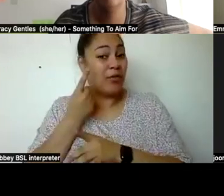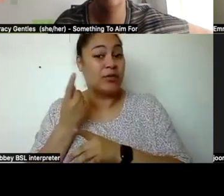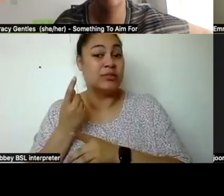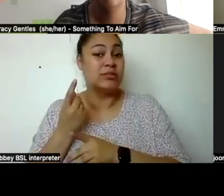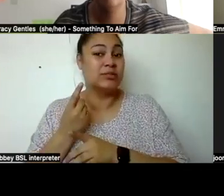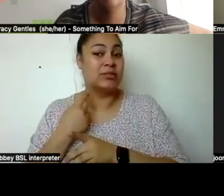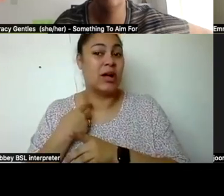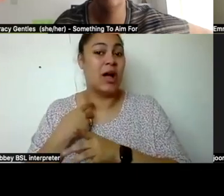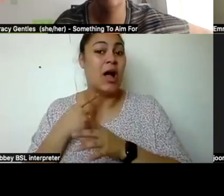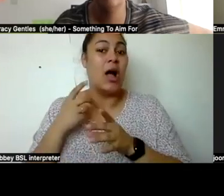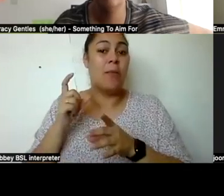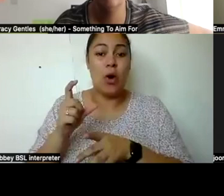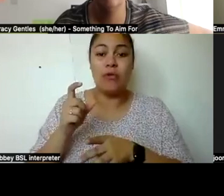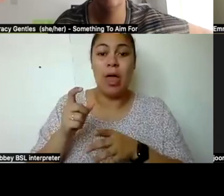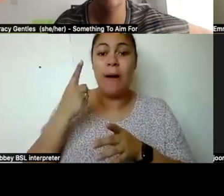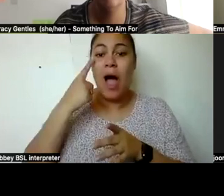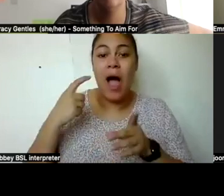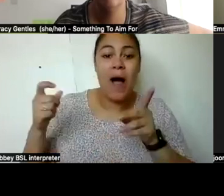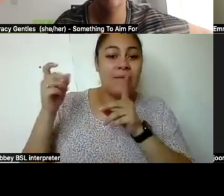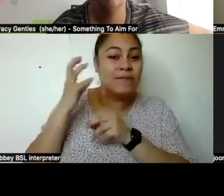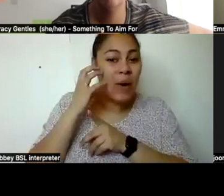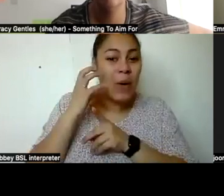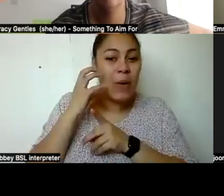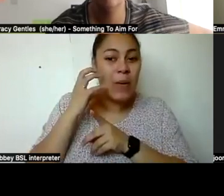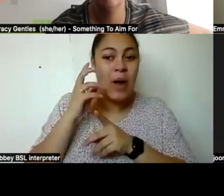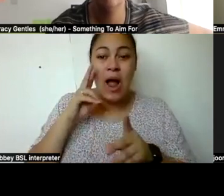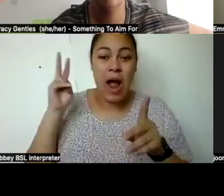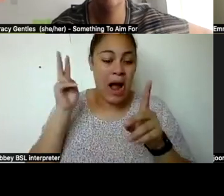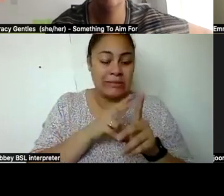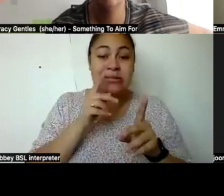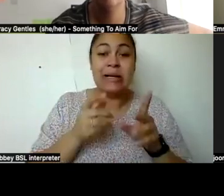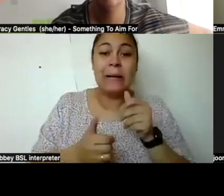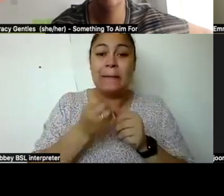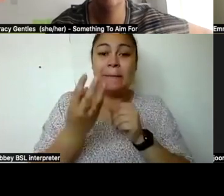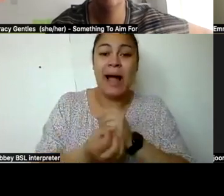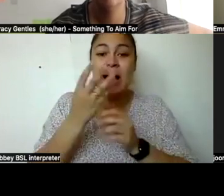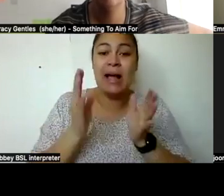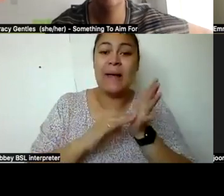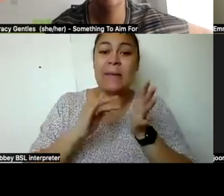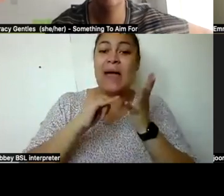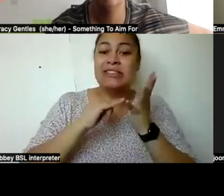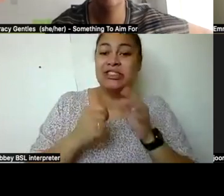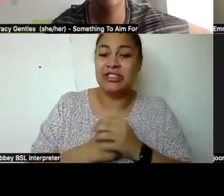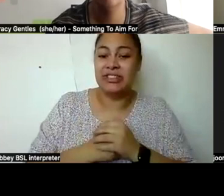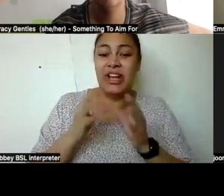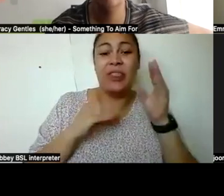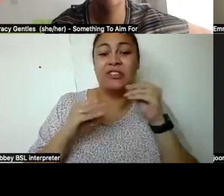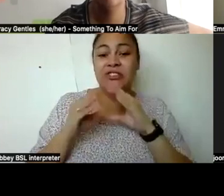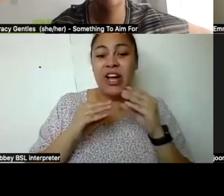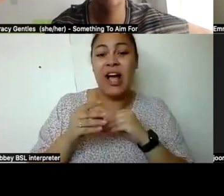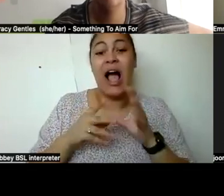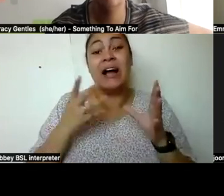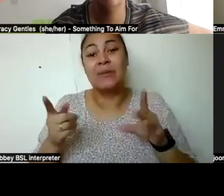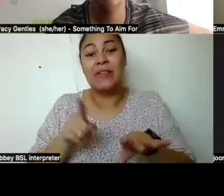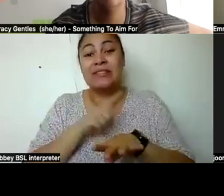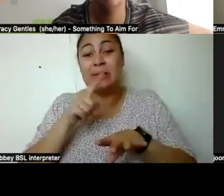I'm currently on my iPhone, so I can't see the messages and chats as